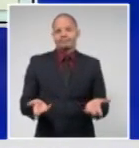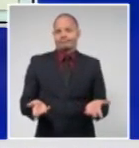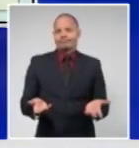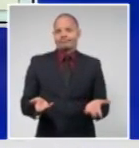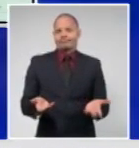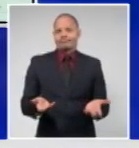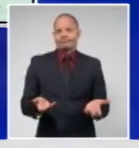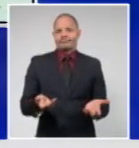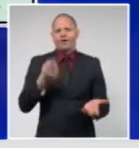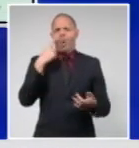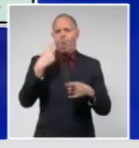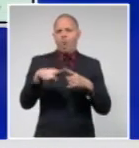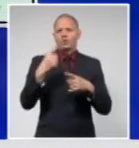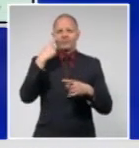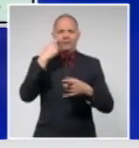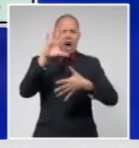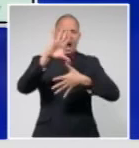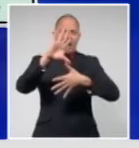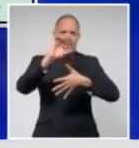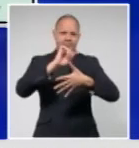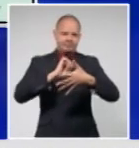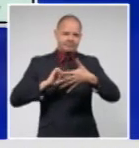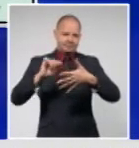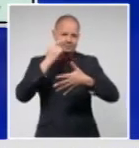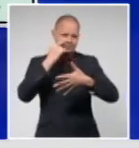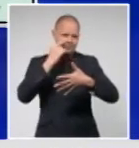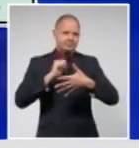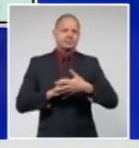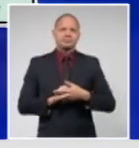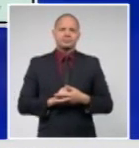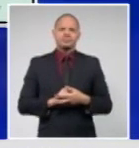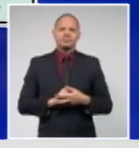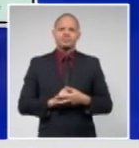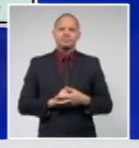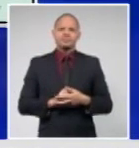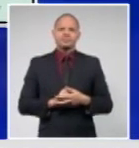686,856, Mexico with